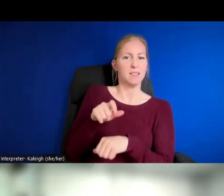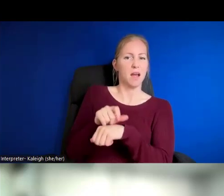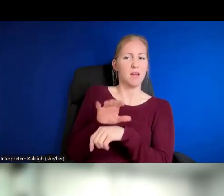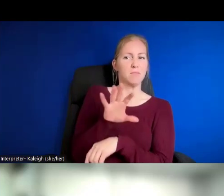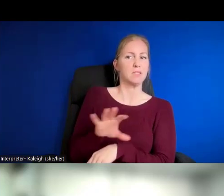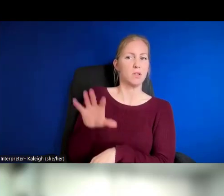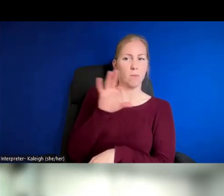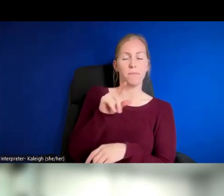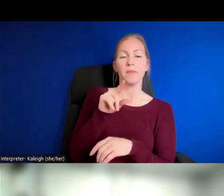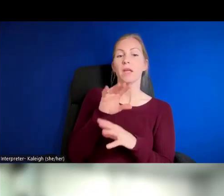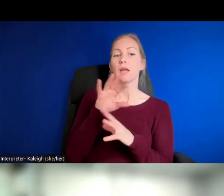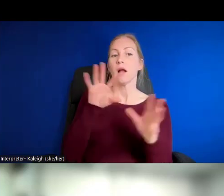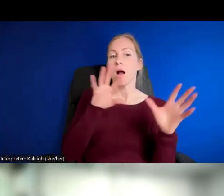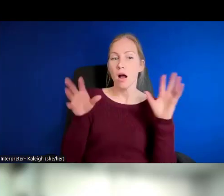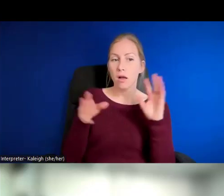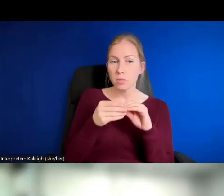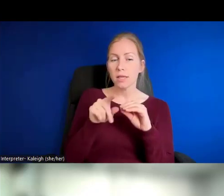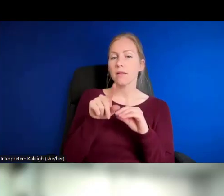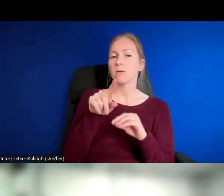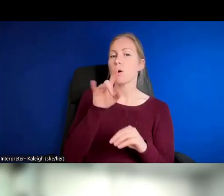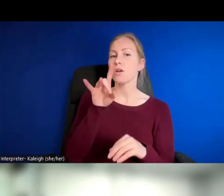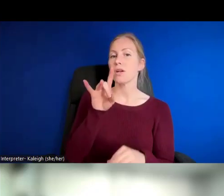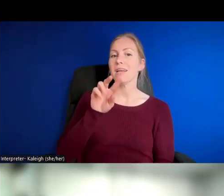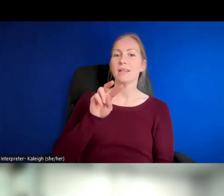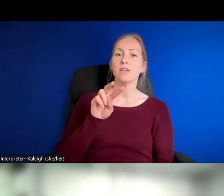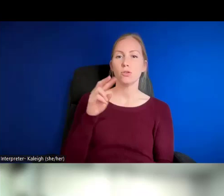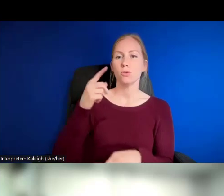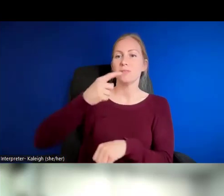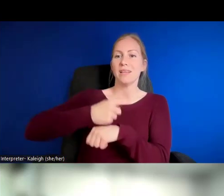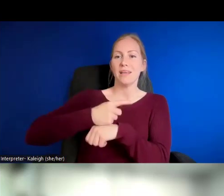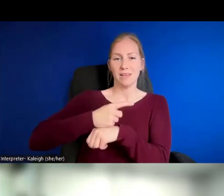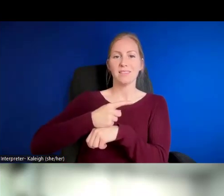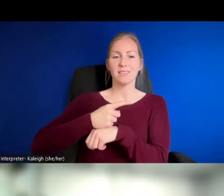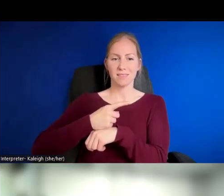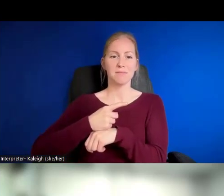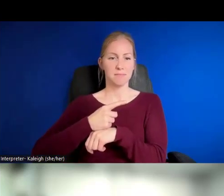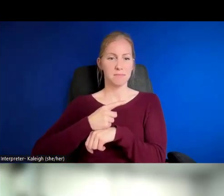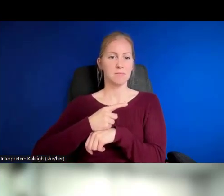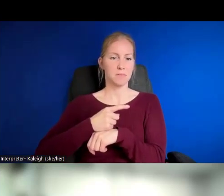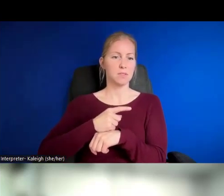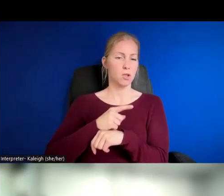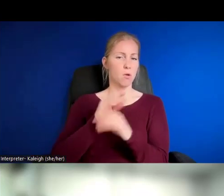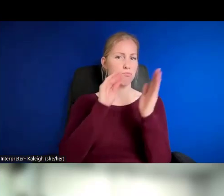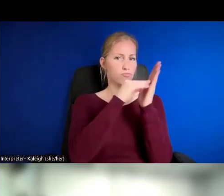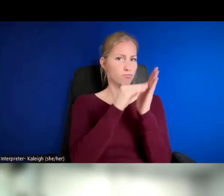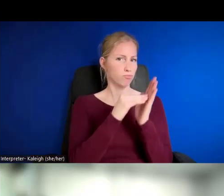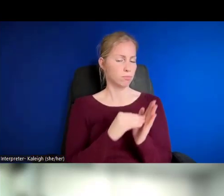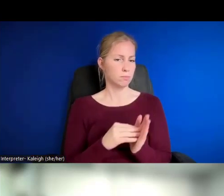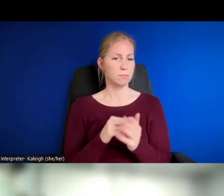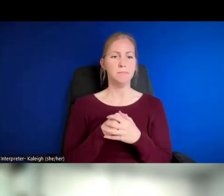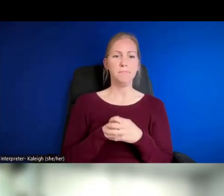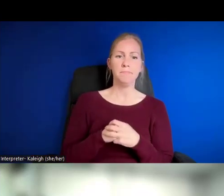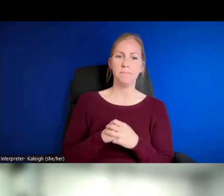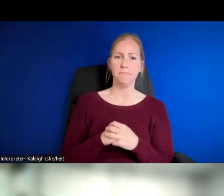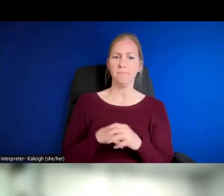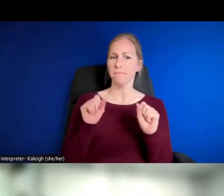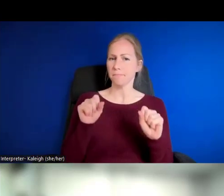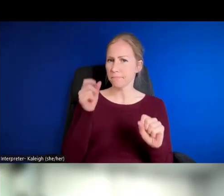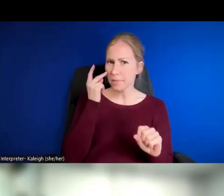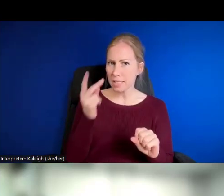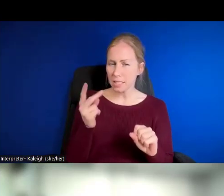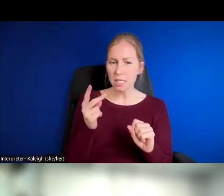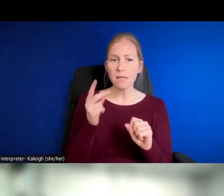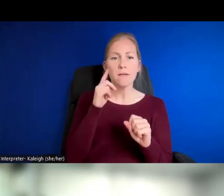captured 182 days of this period. Over the months, you can see that in